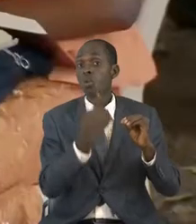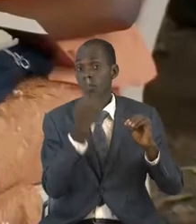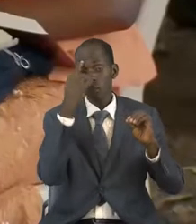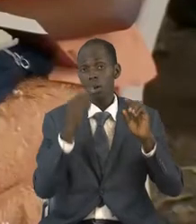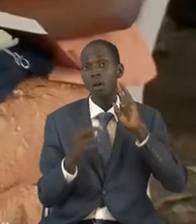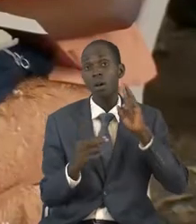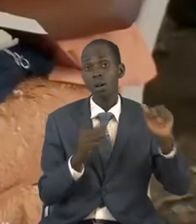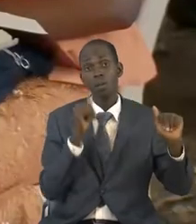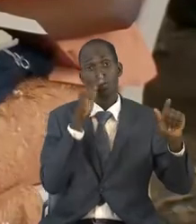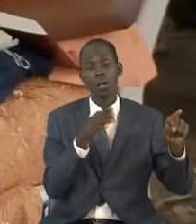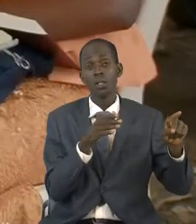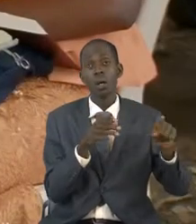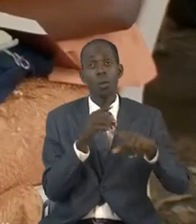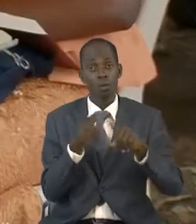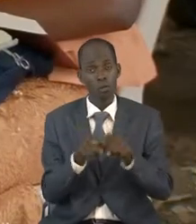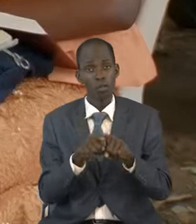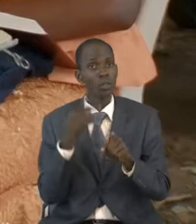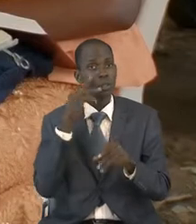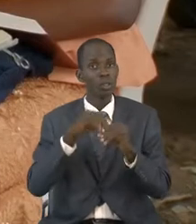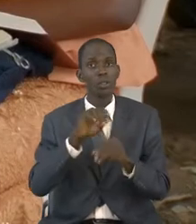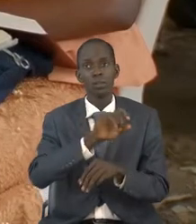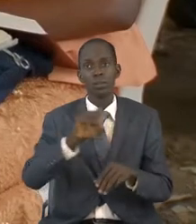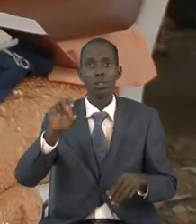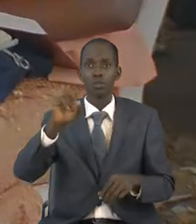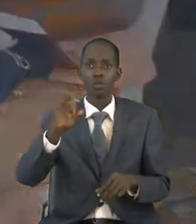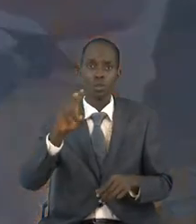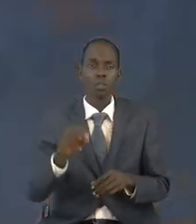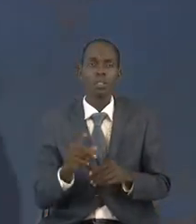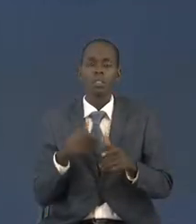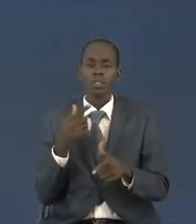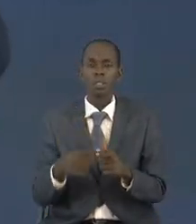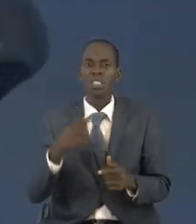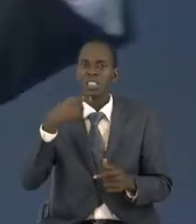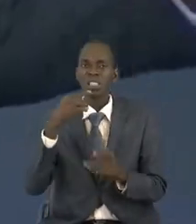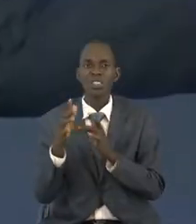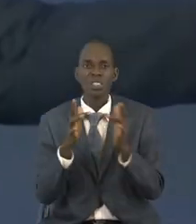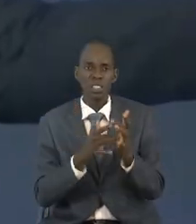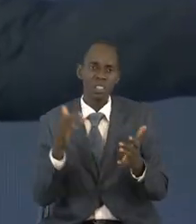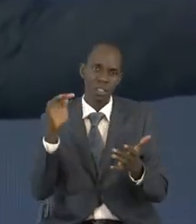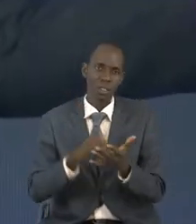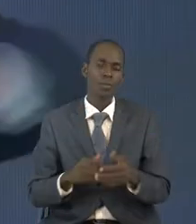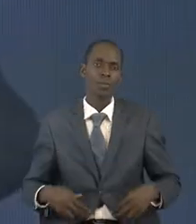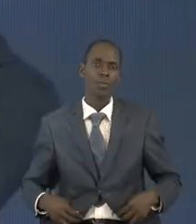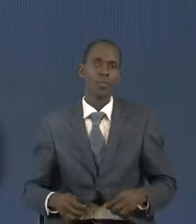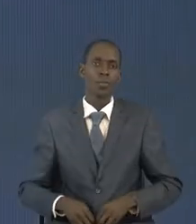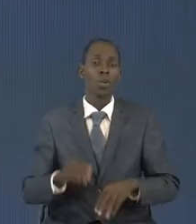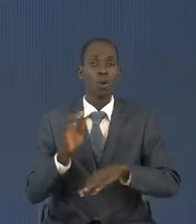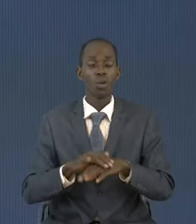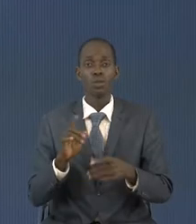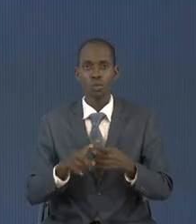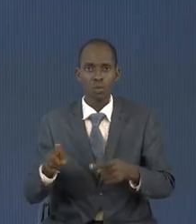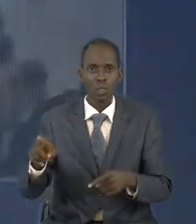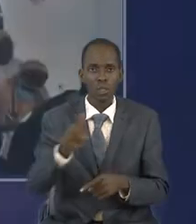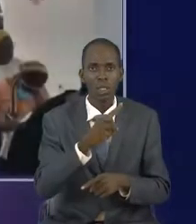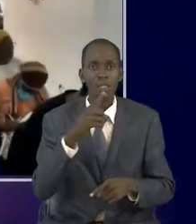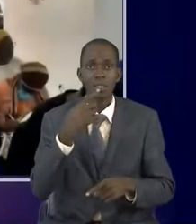verse 12, it says, then spake Jesus again unto them, saying, I